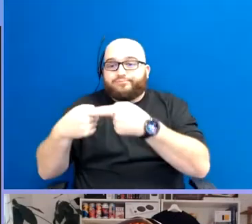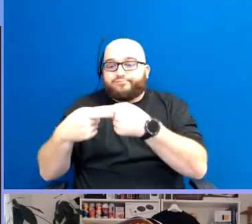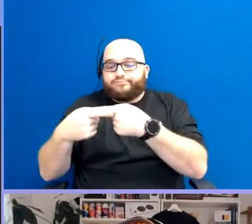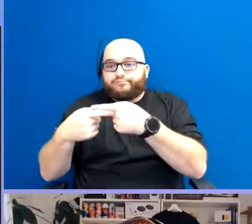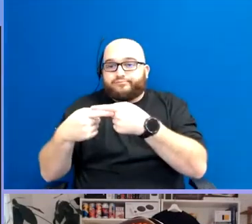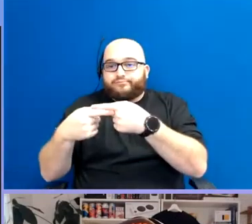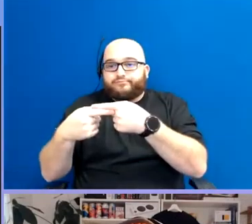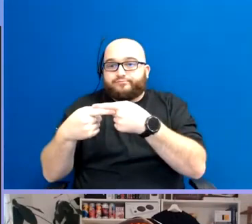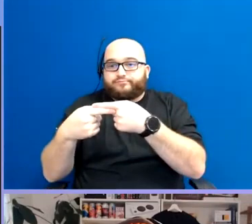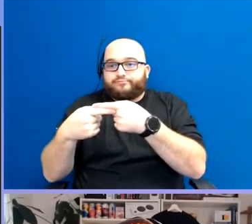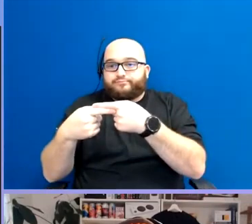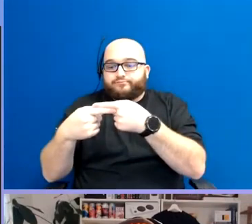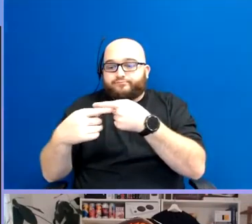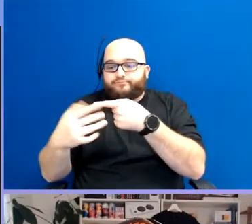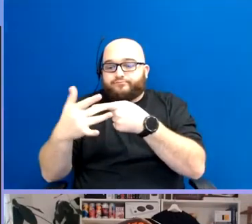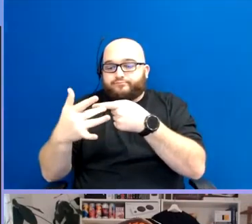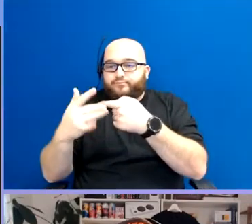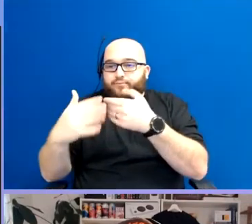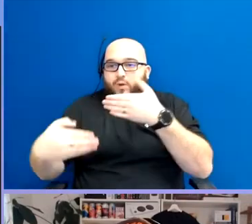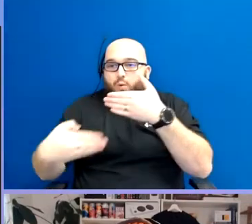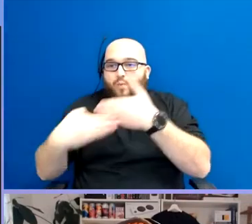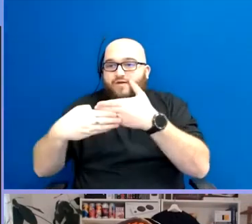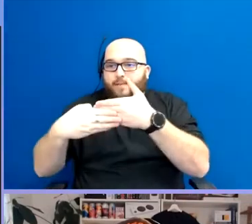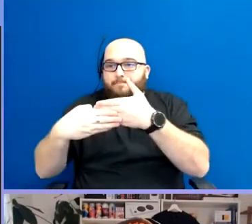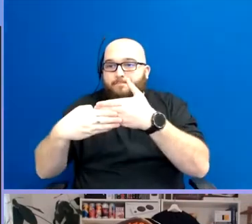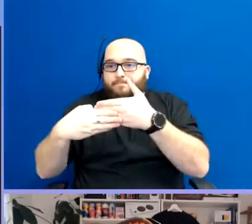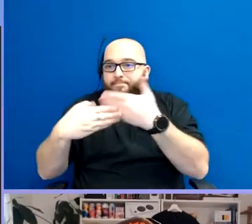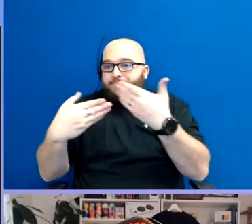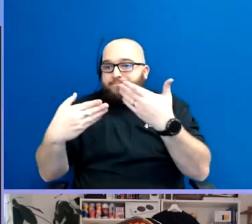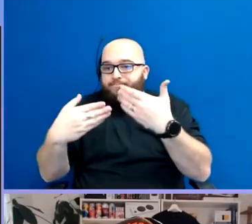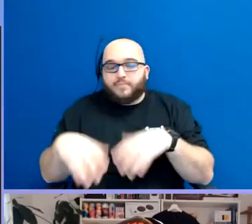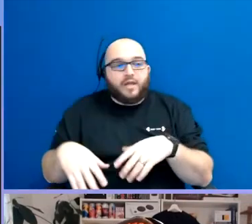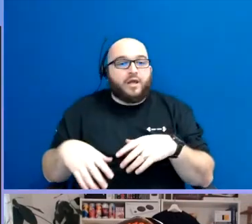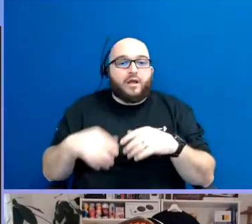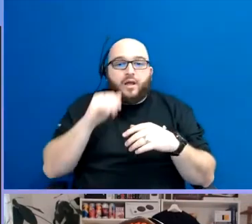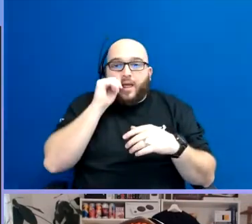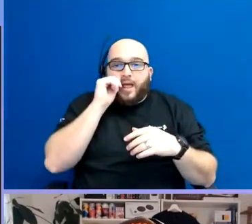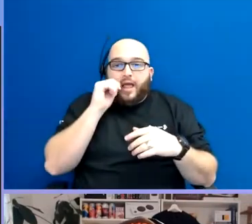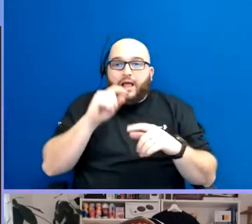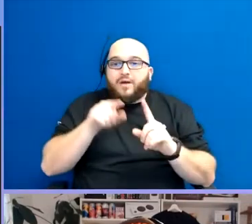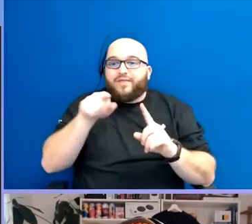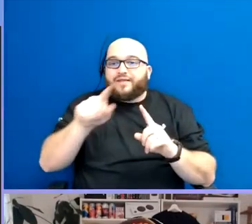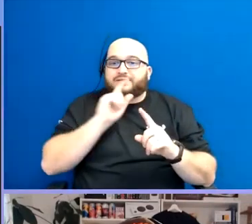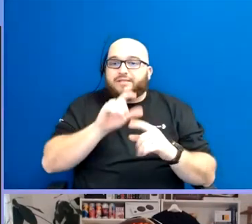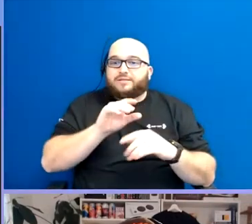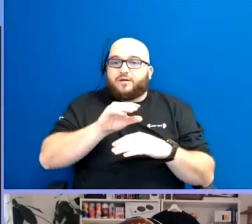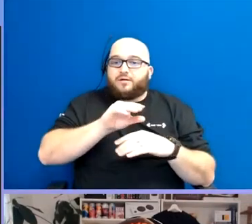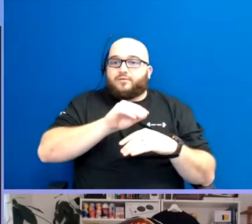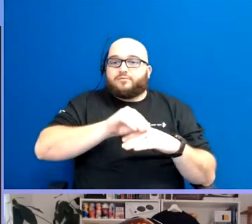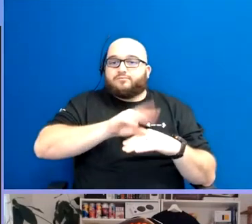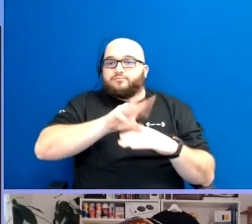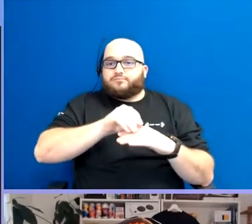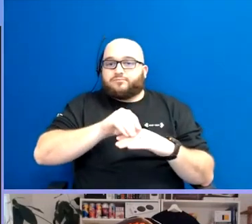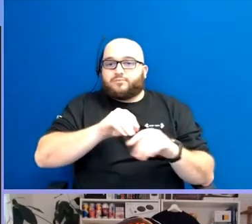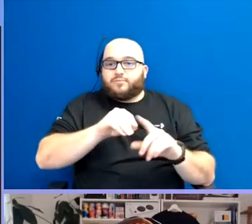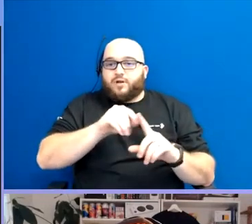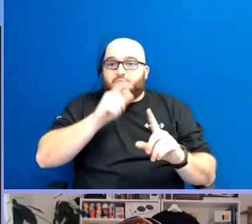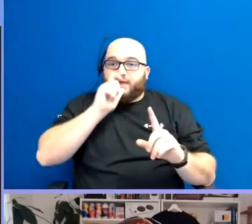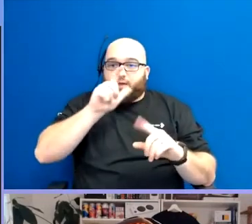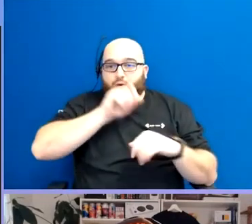a what do you say? Yeah, a school photography provider, which sends out the images that they